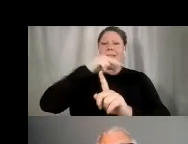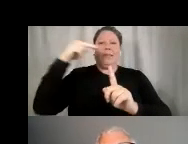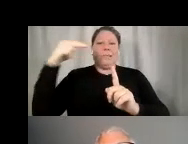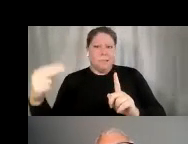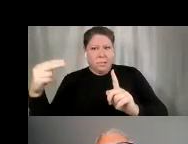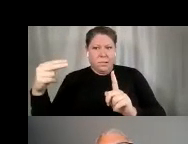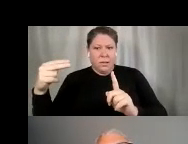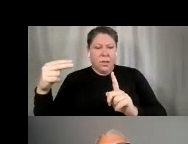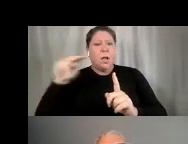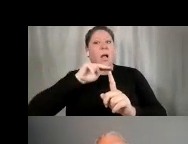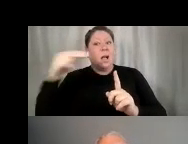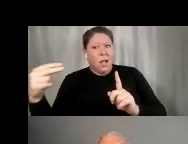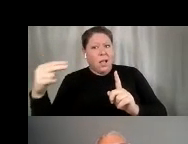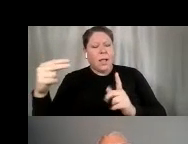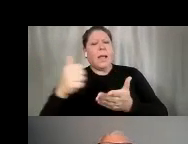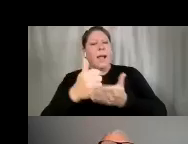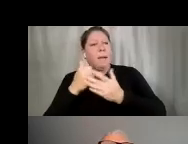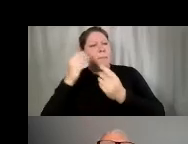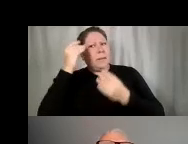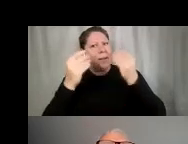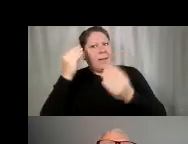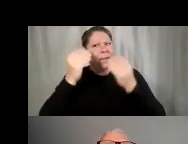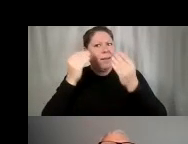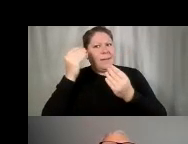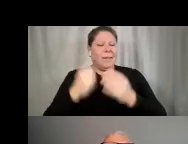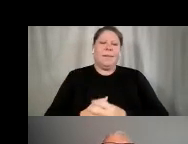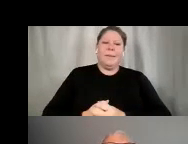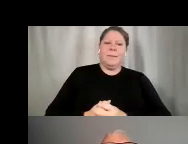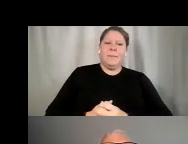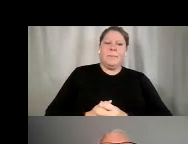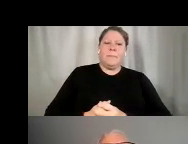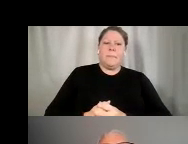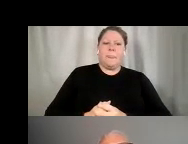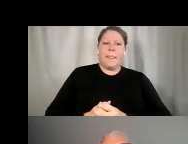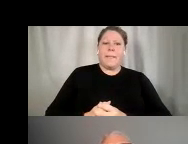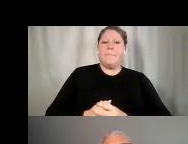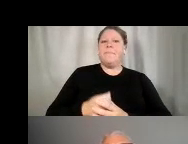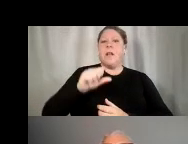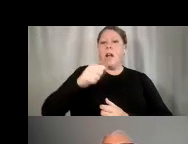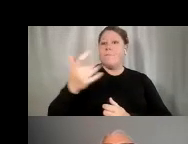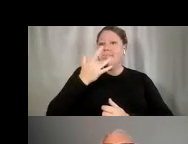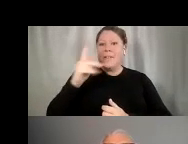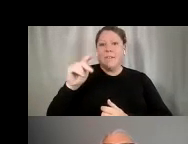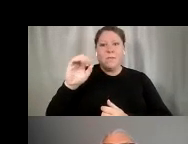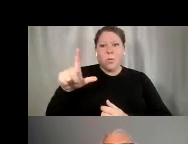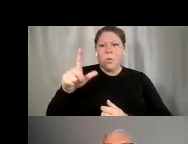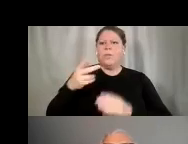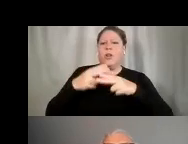promote creativity. And one of my favorite tools is the 7 ways.